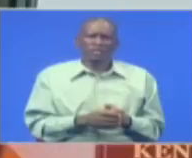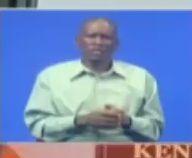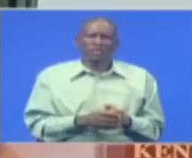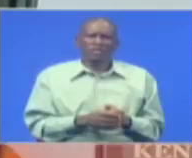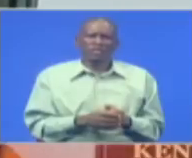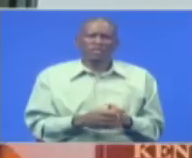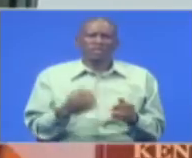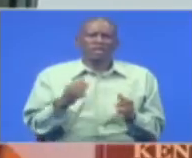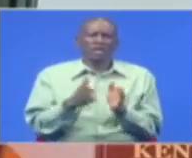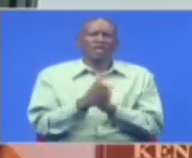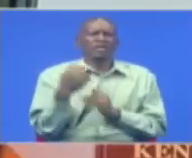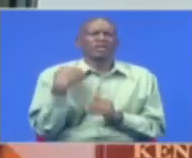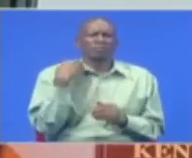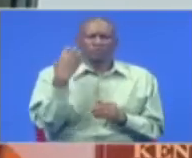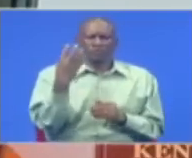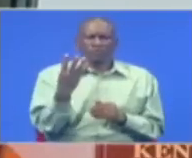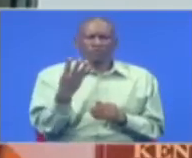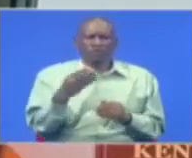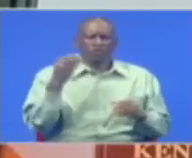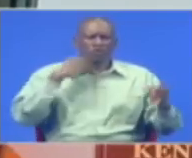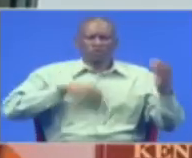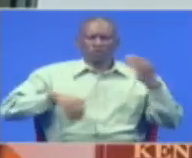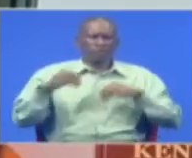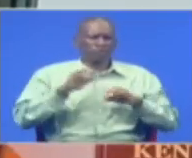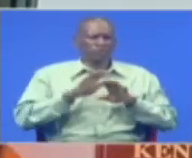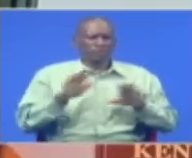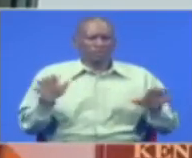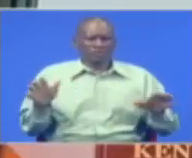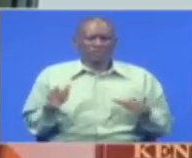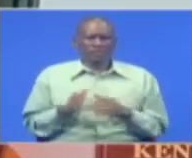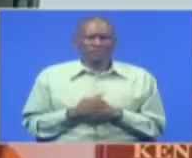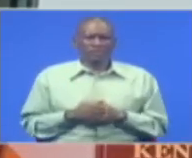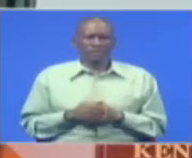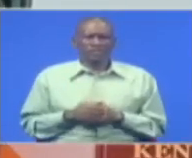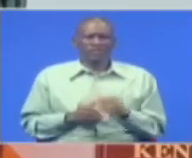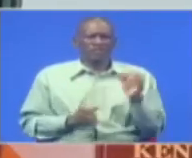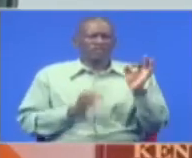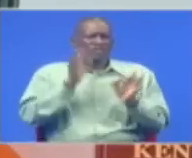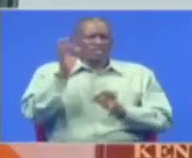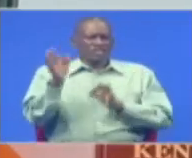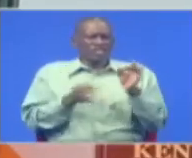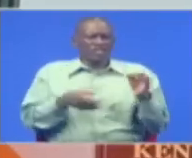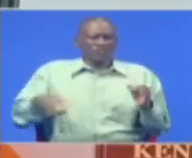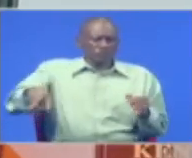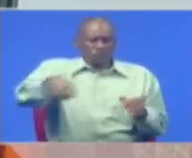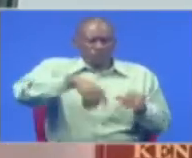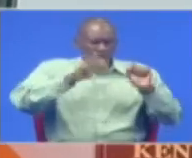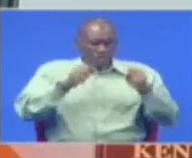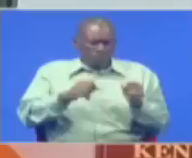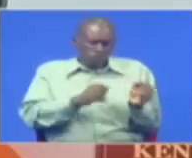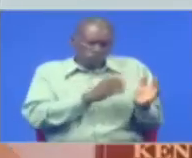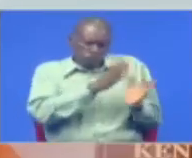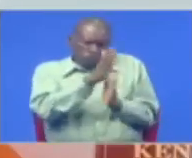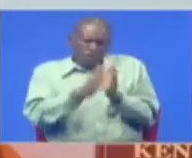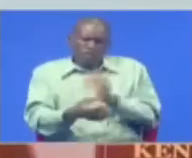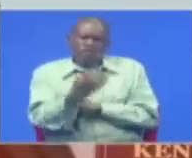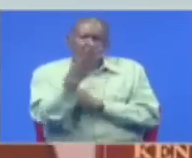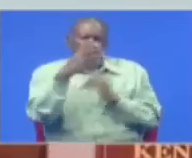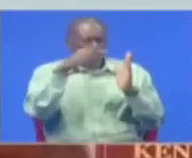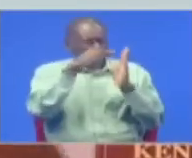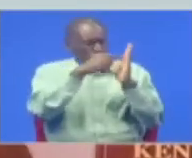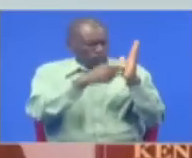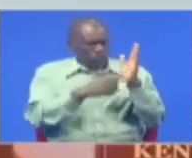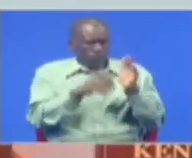And number four, corruption. If we're able to package these 4 points, which can